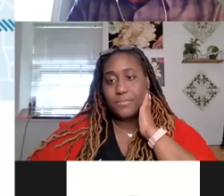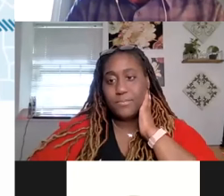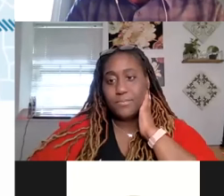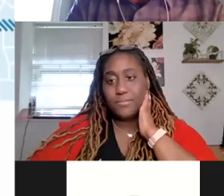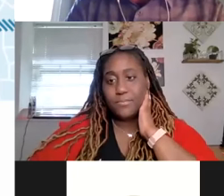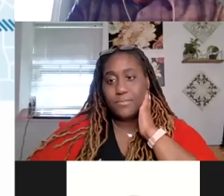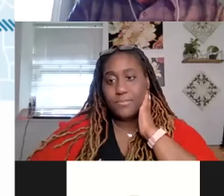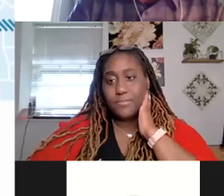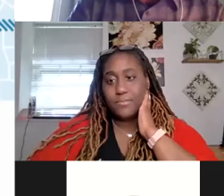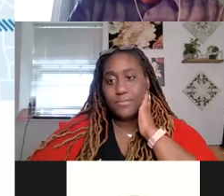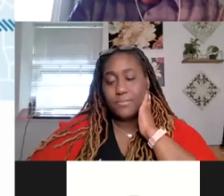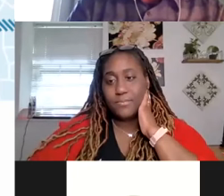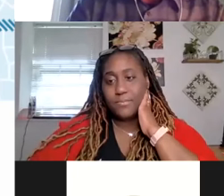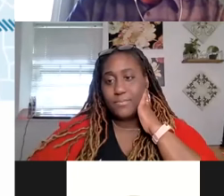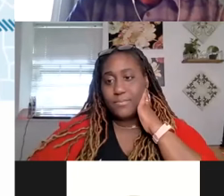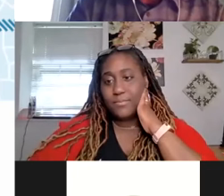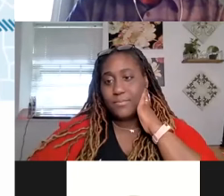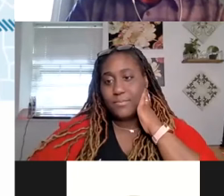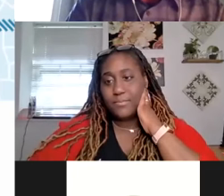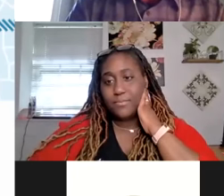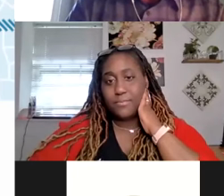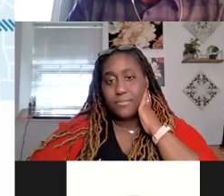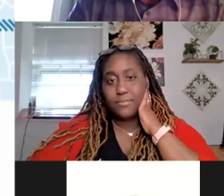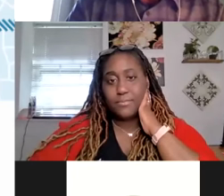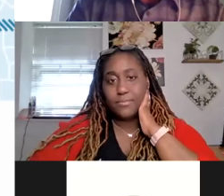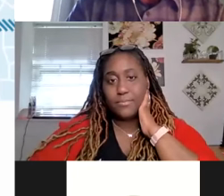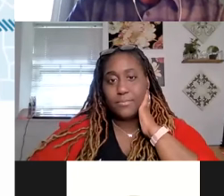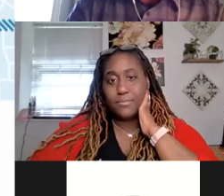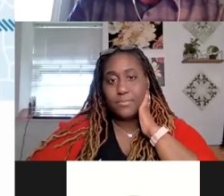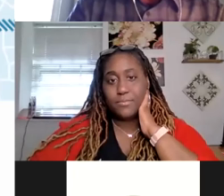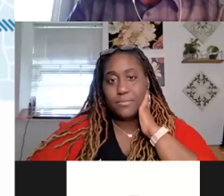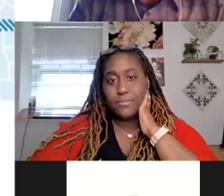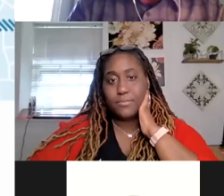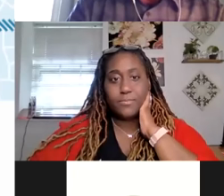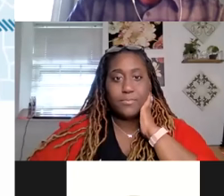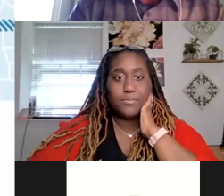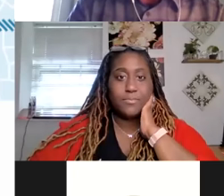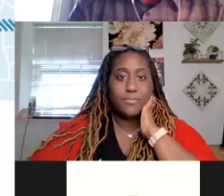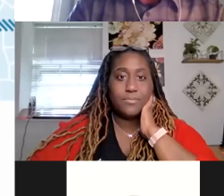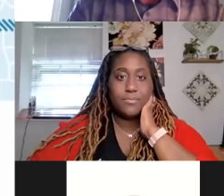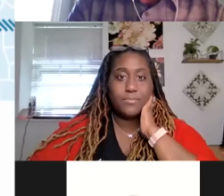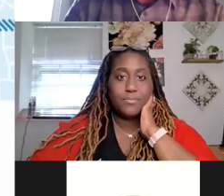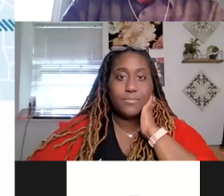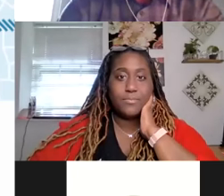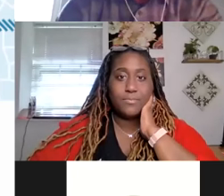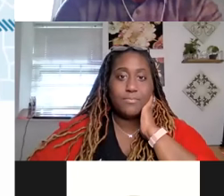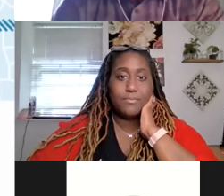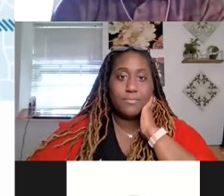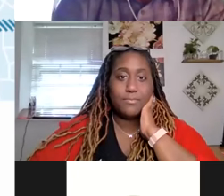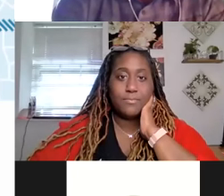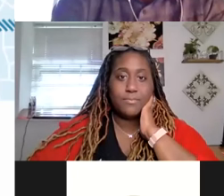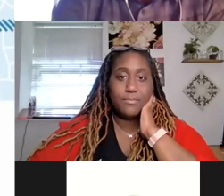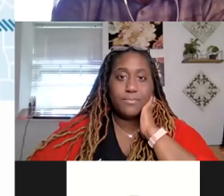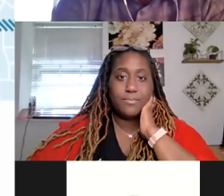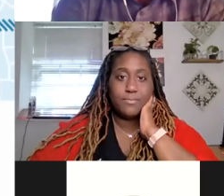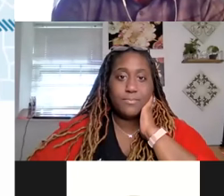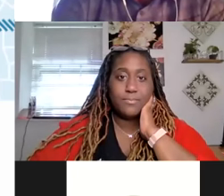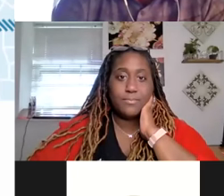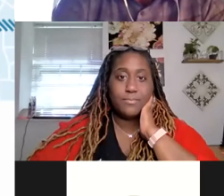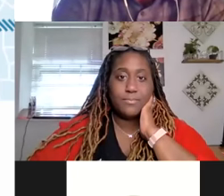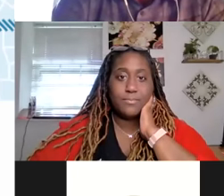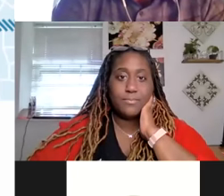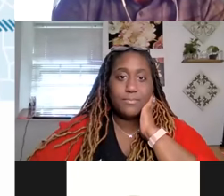Charles, anyone else on the line. Here's a specific question, though, that's a really good question. Can you